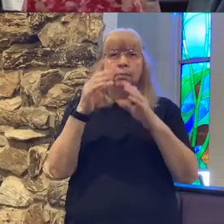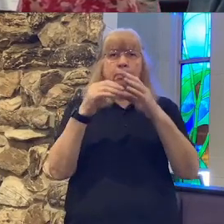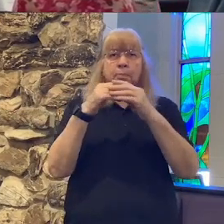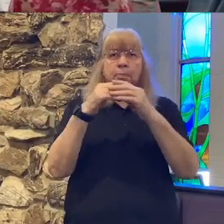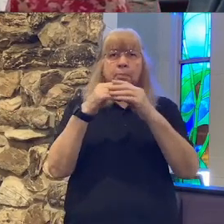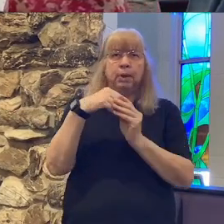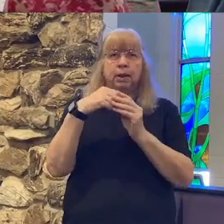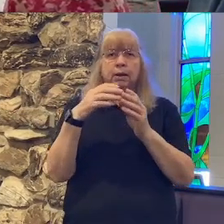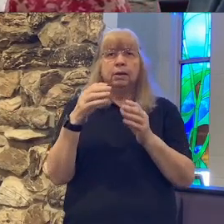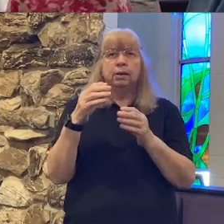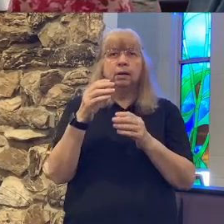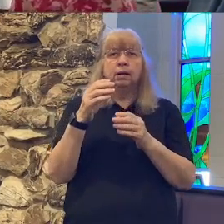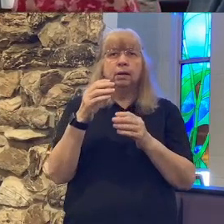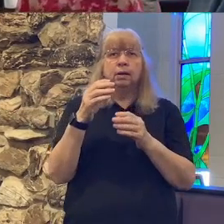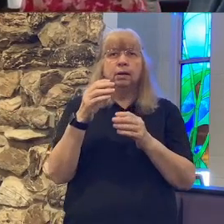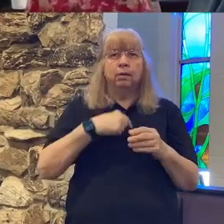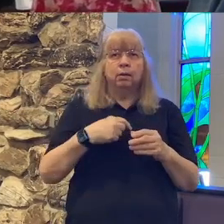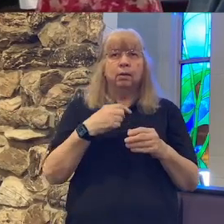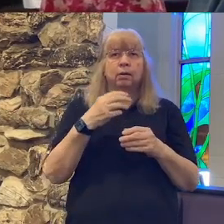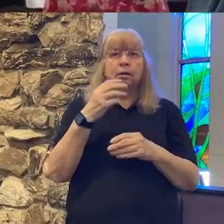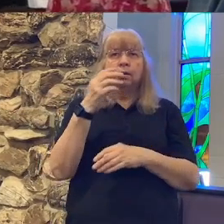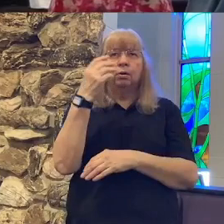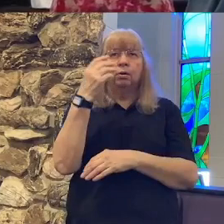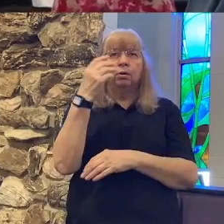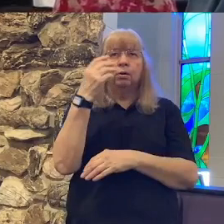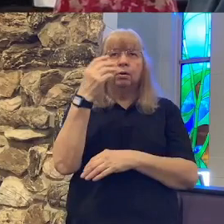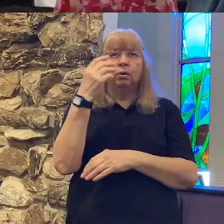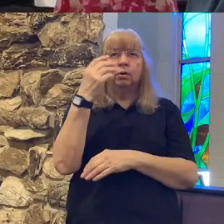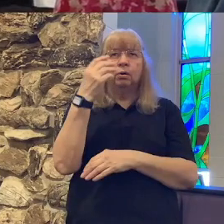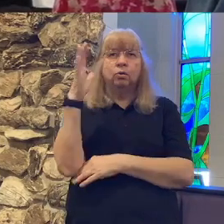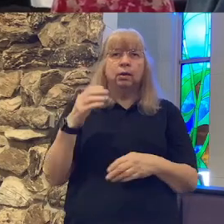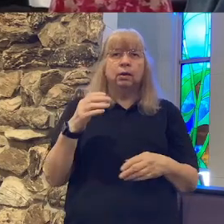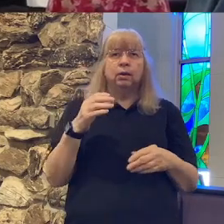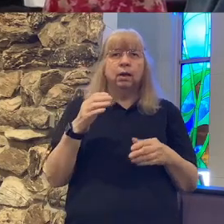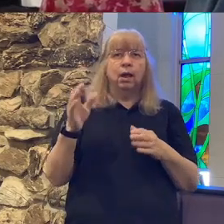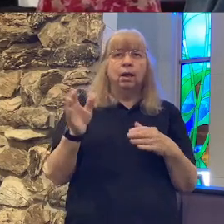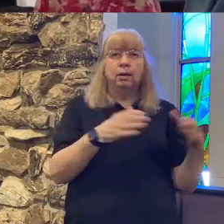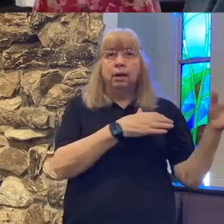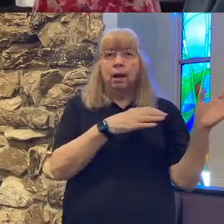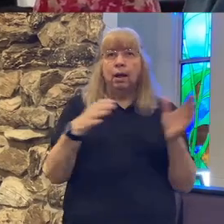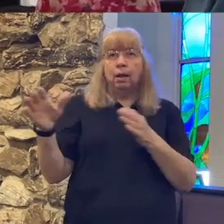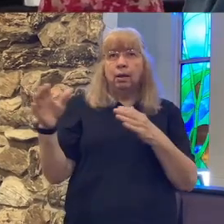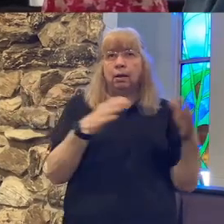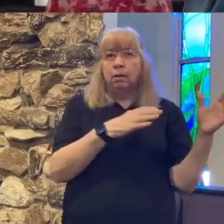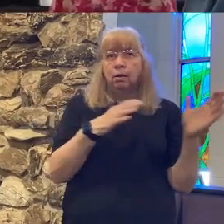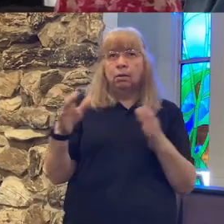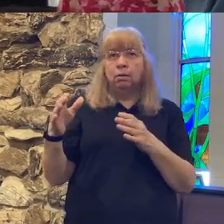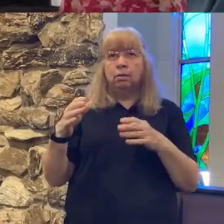Thank you.